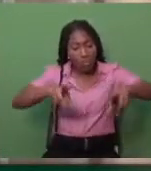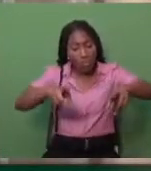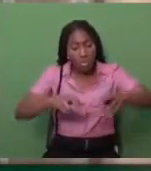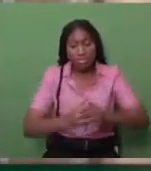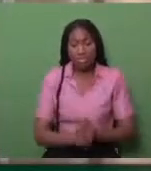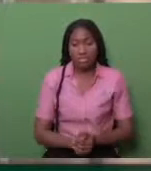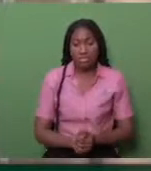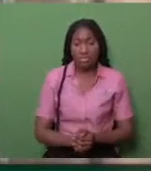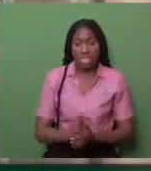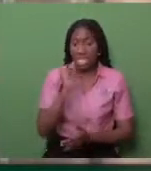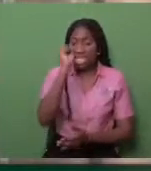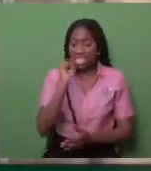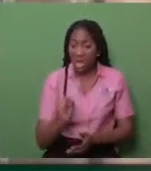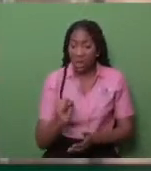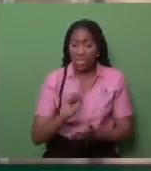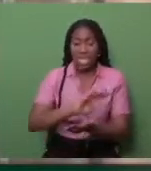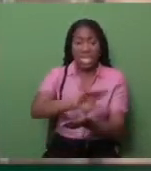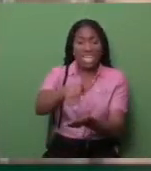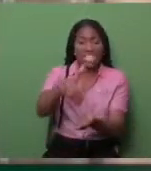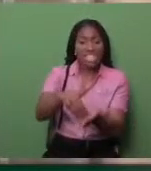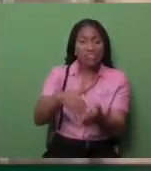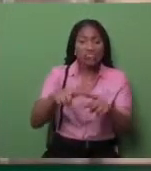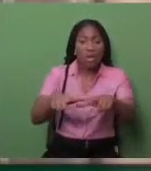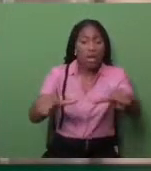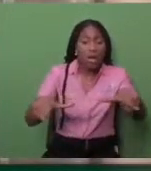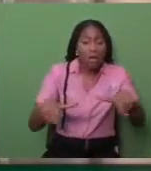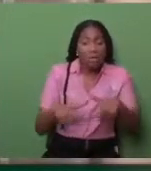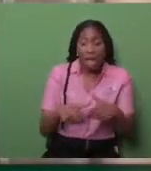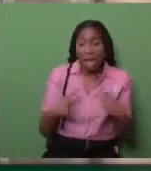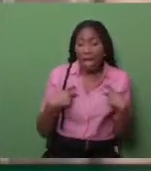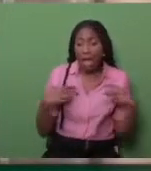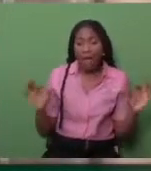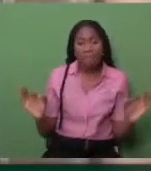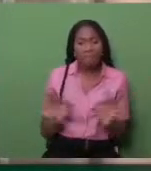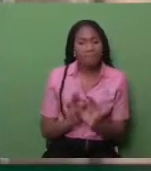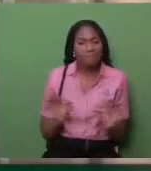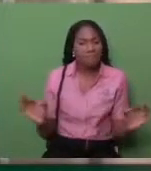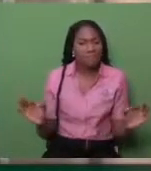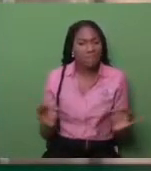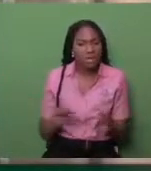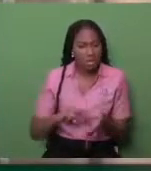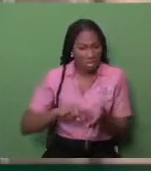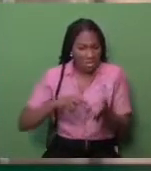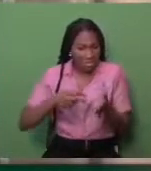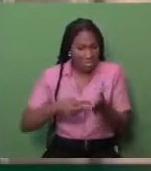of the country. These are major agricultural areas. Is this again geographic discrimination,